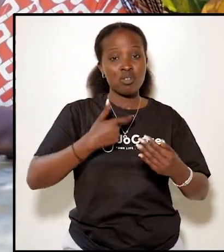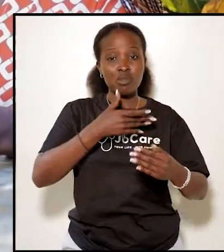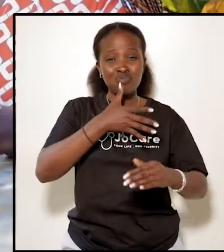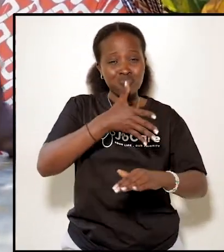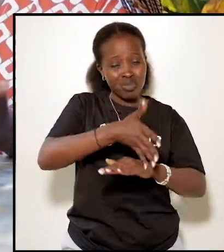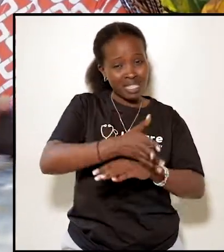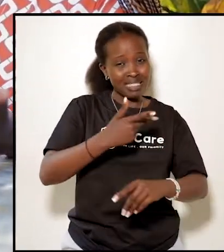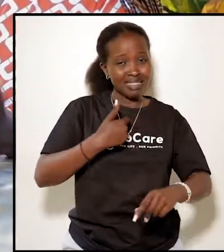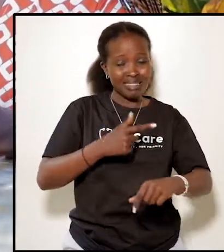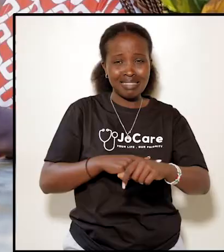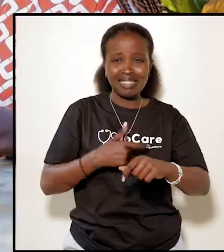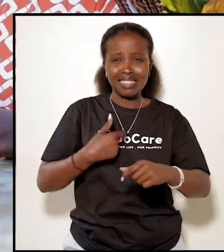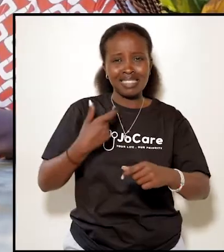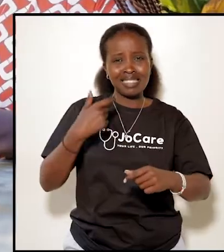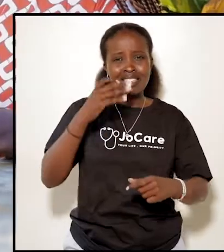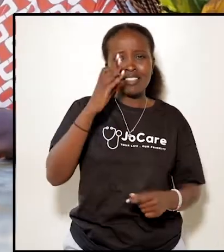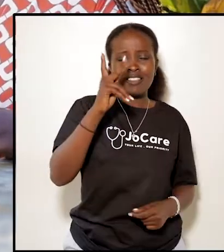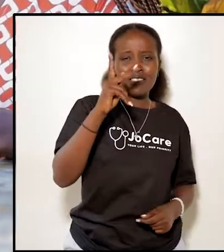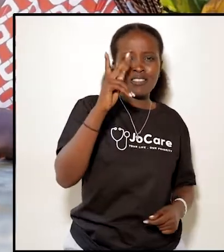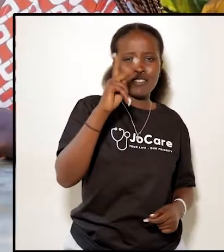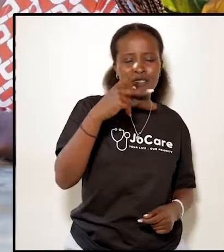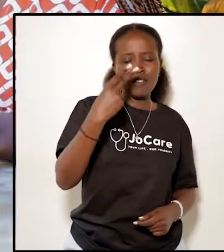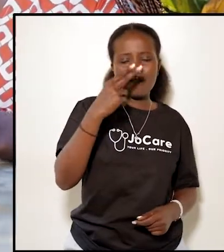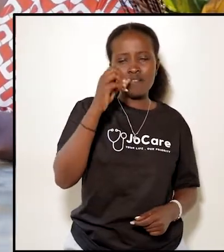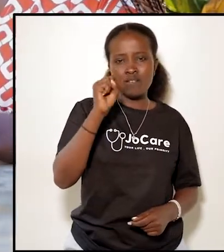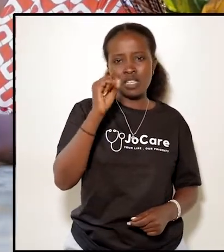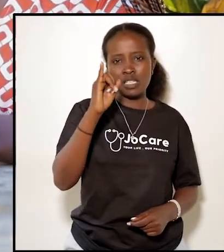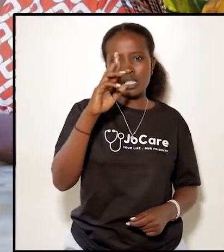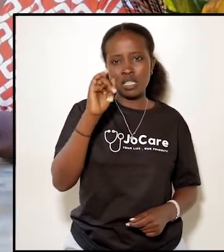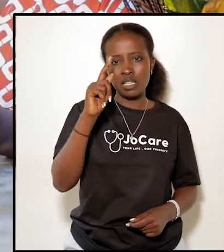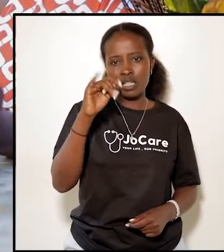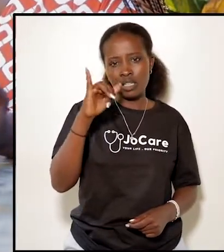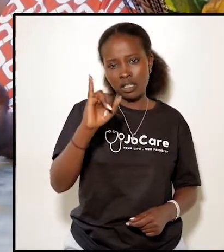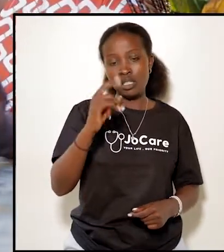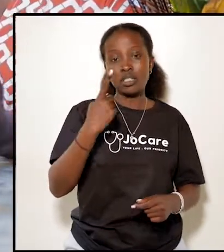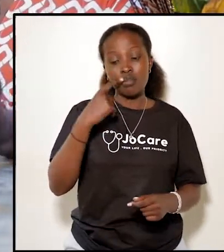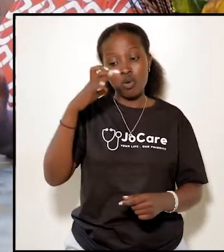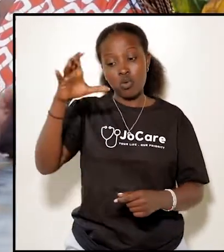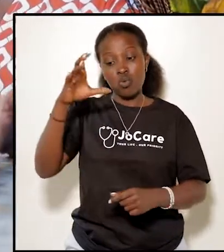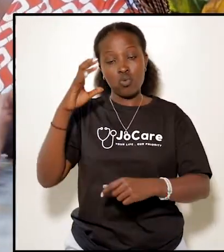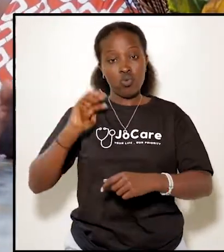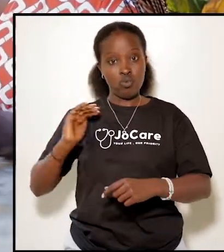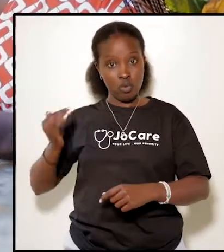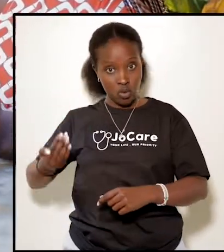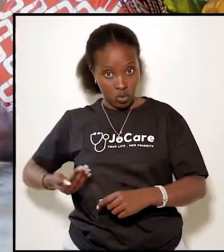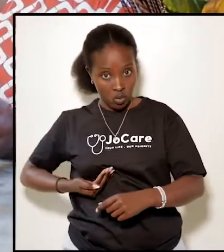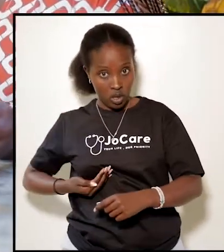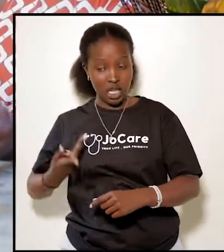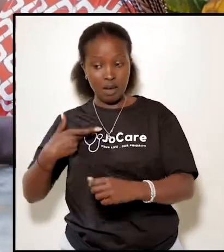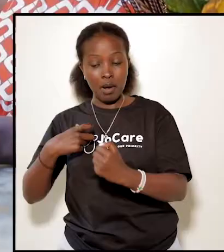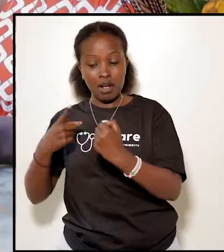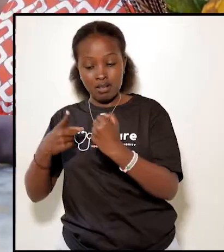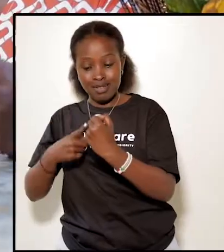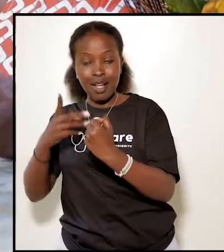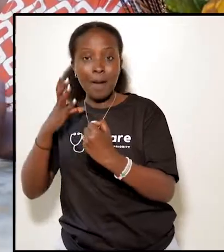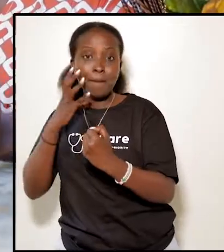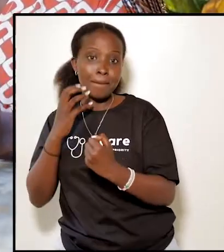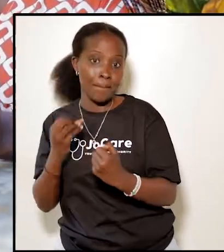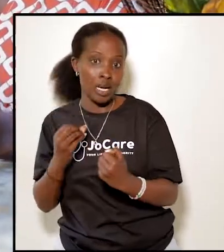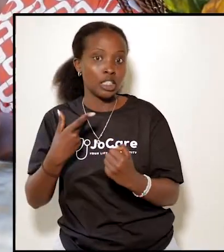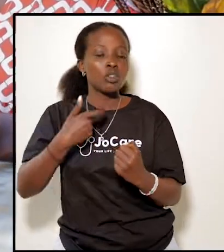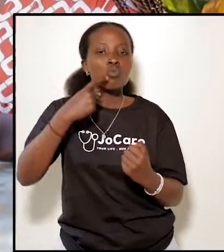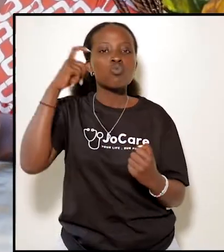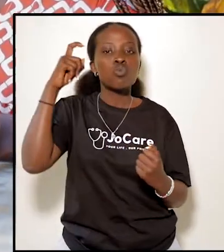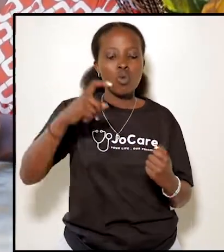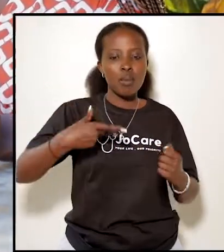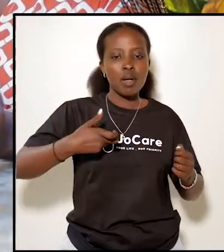ovulate often, that means the fertility also, the chances are low. Because if a woman is ovulating once in 6 months, when